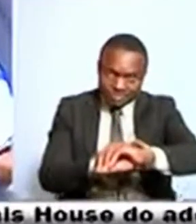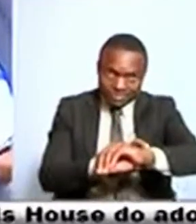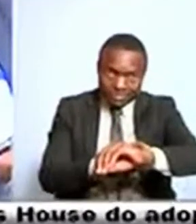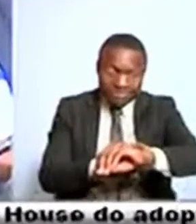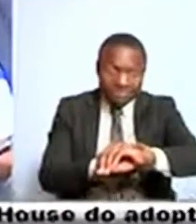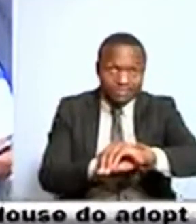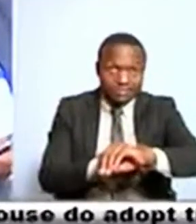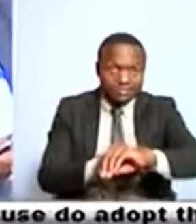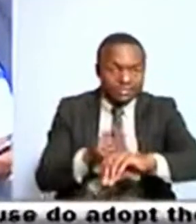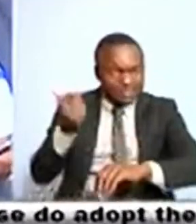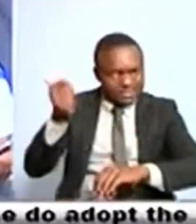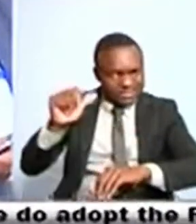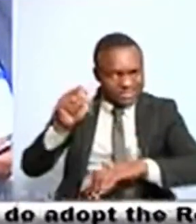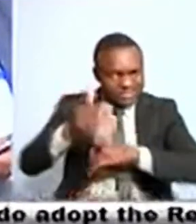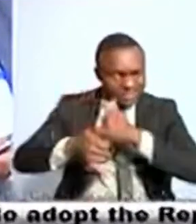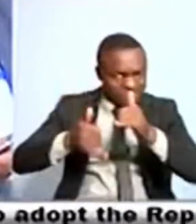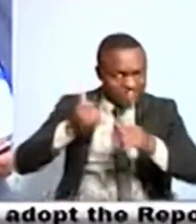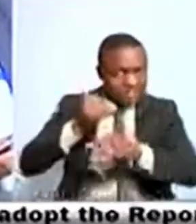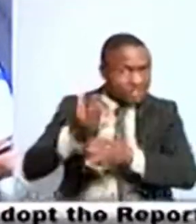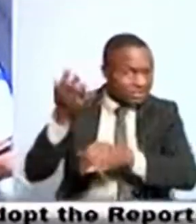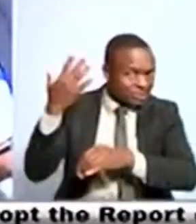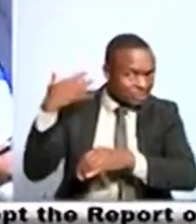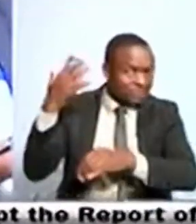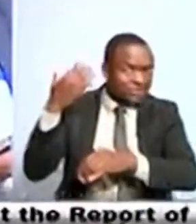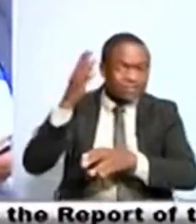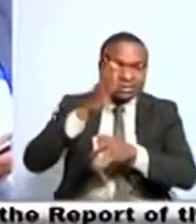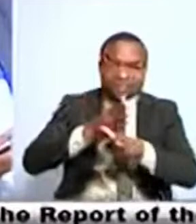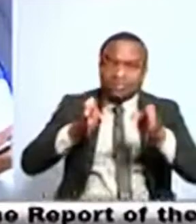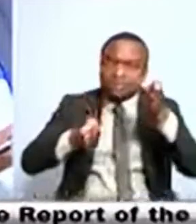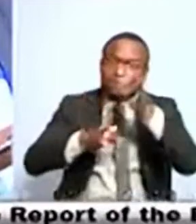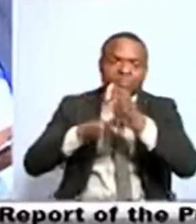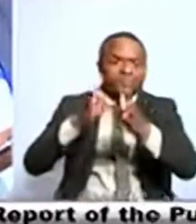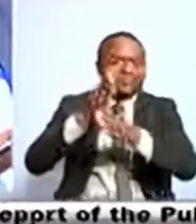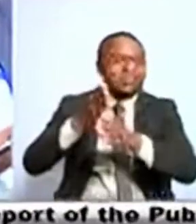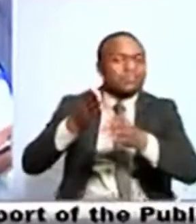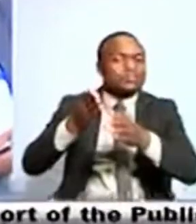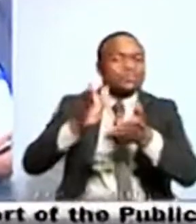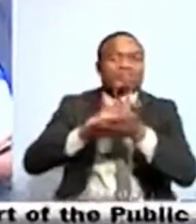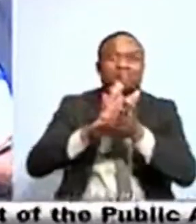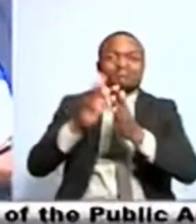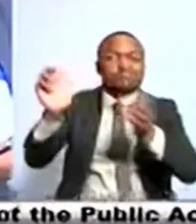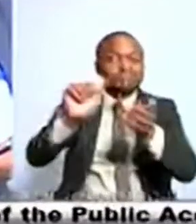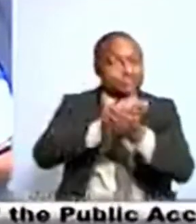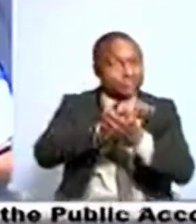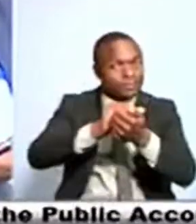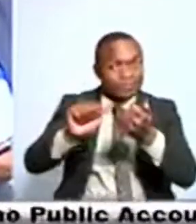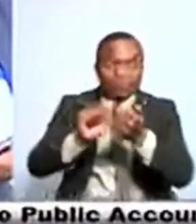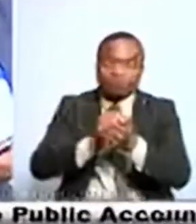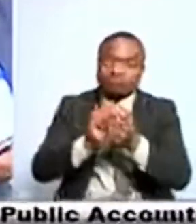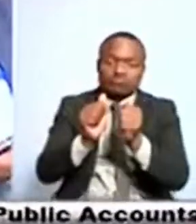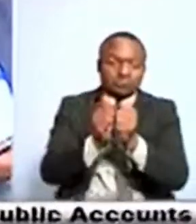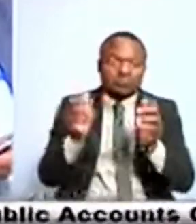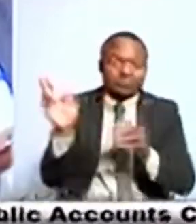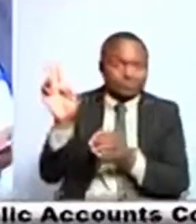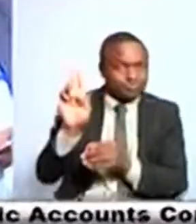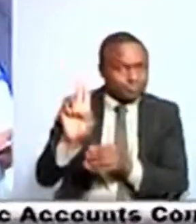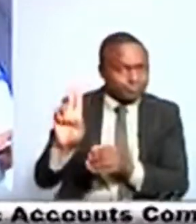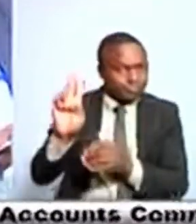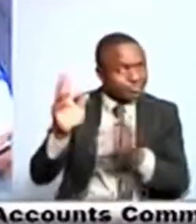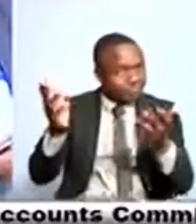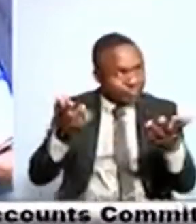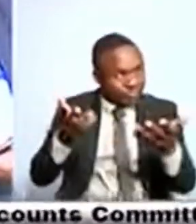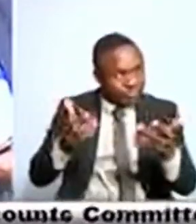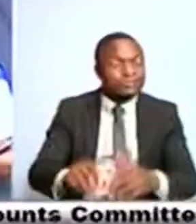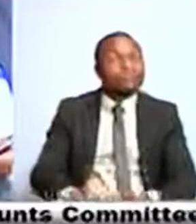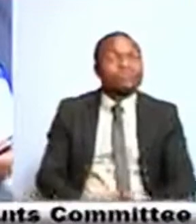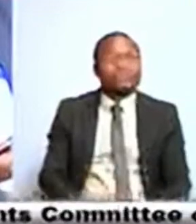over the last 10 years, the infrastructure becomes completely dilapidated without even being used, not a single day saving the people.